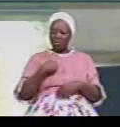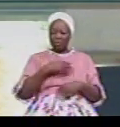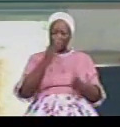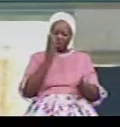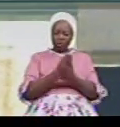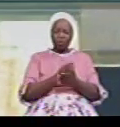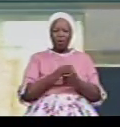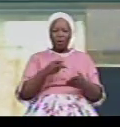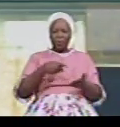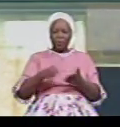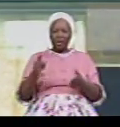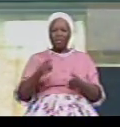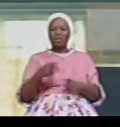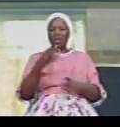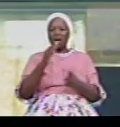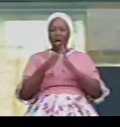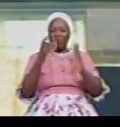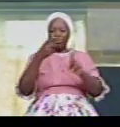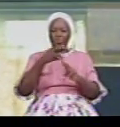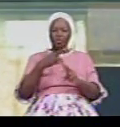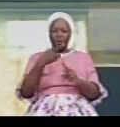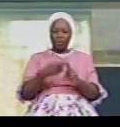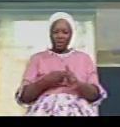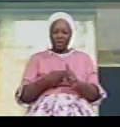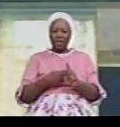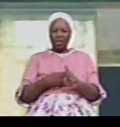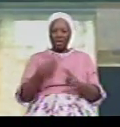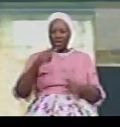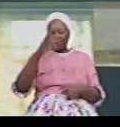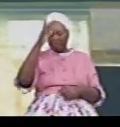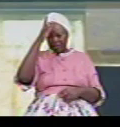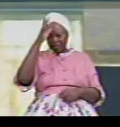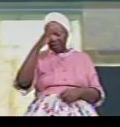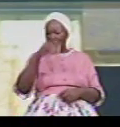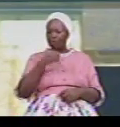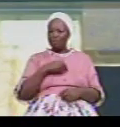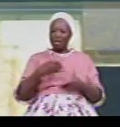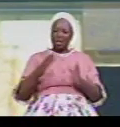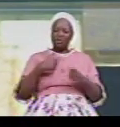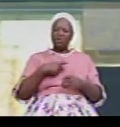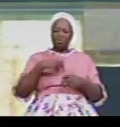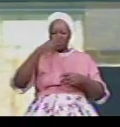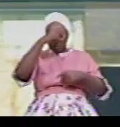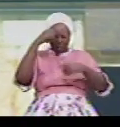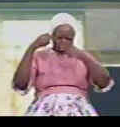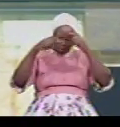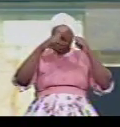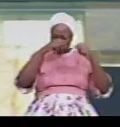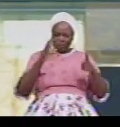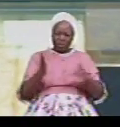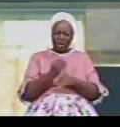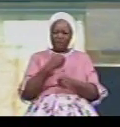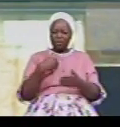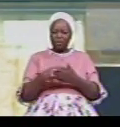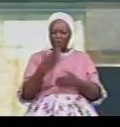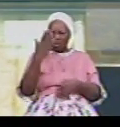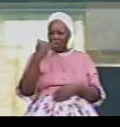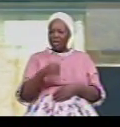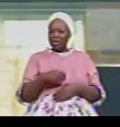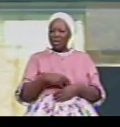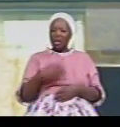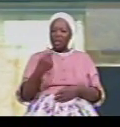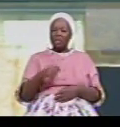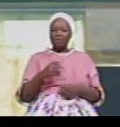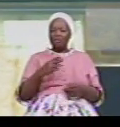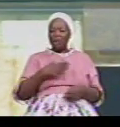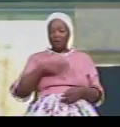instead of allowing me to sweat and to earn my living, should have just made life easy for me. They were grudging their father. He